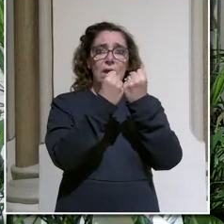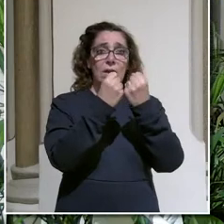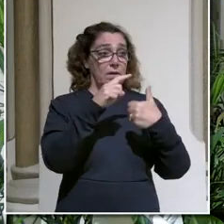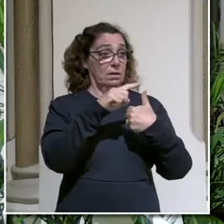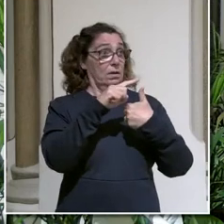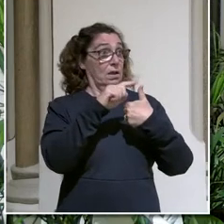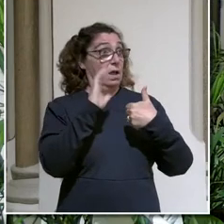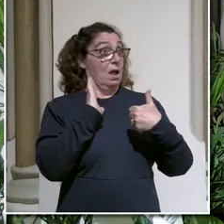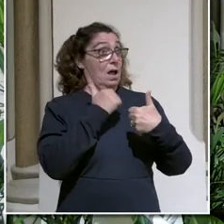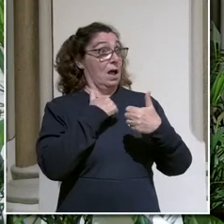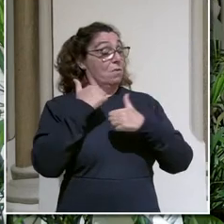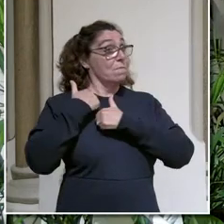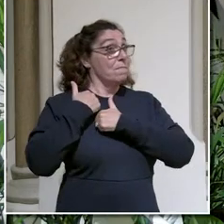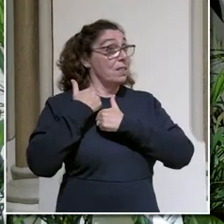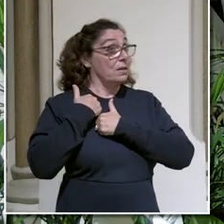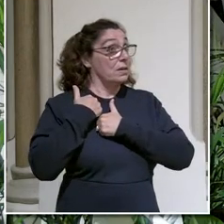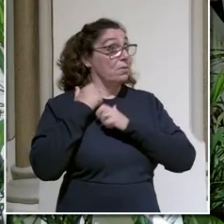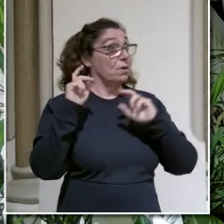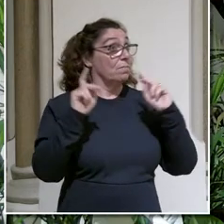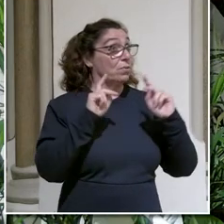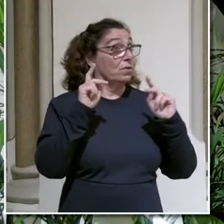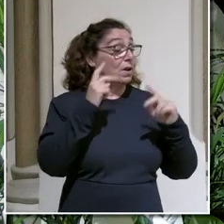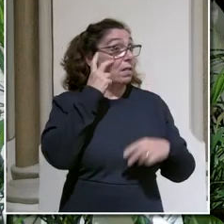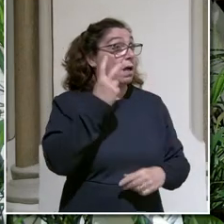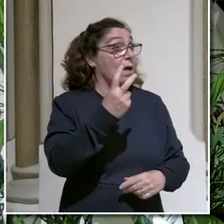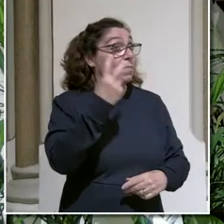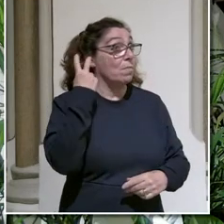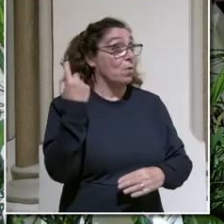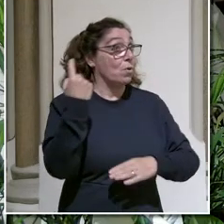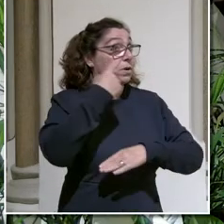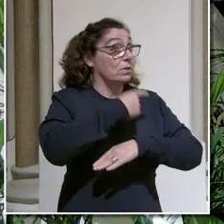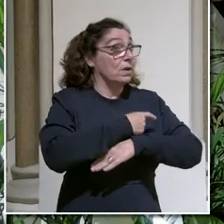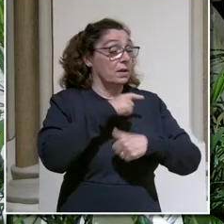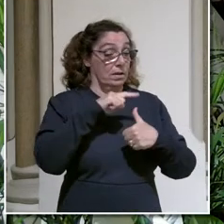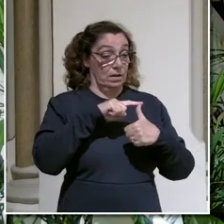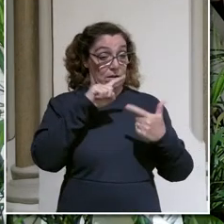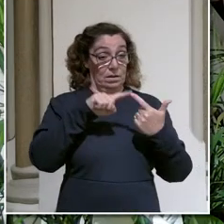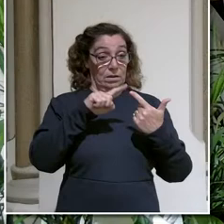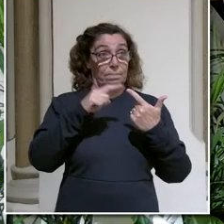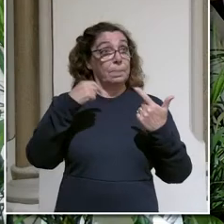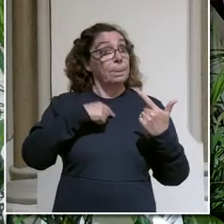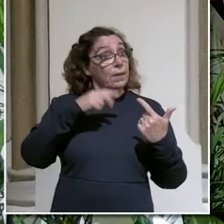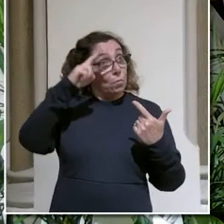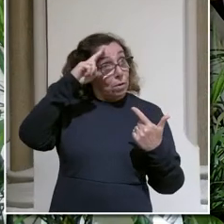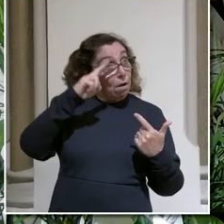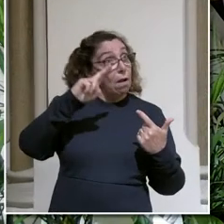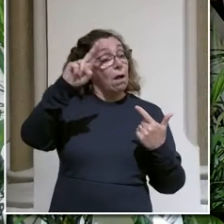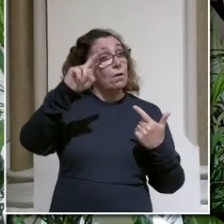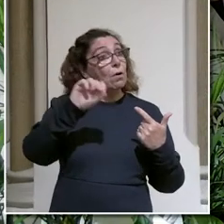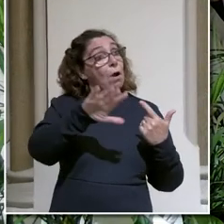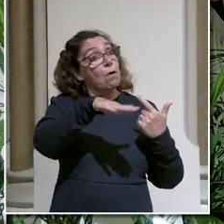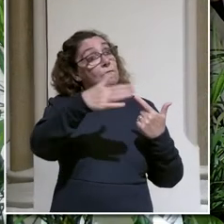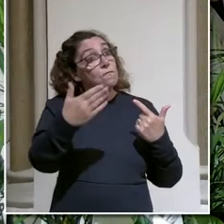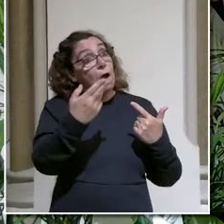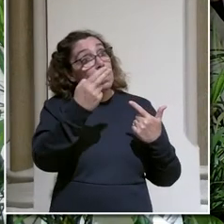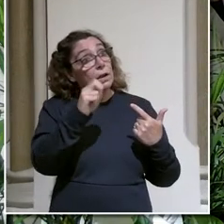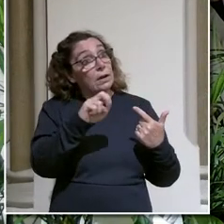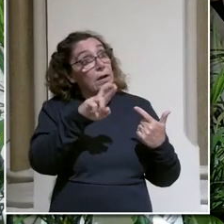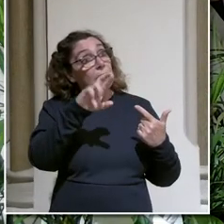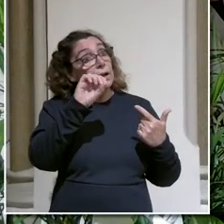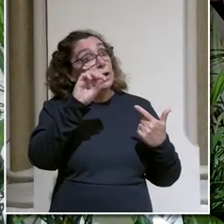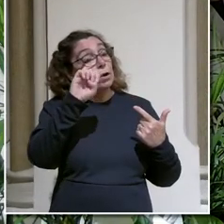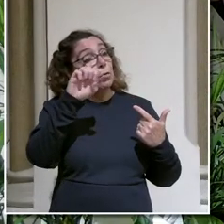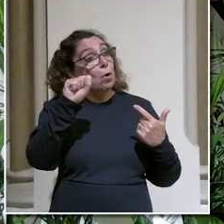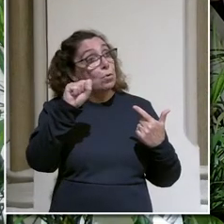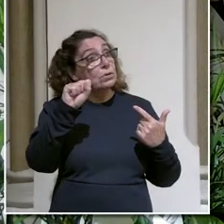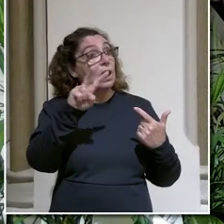military personnel on Memorial Day. We honor our fallen heroes on